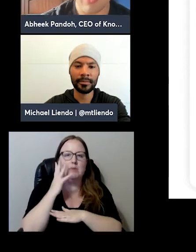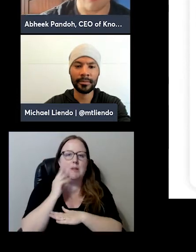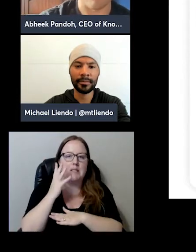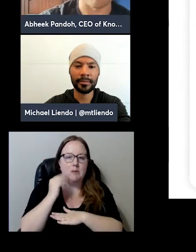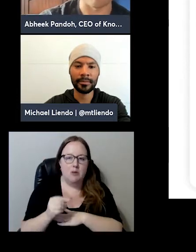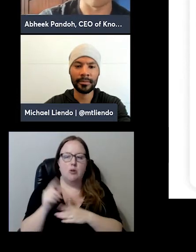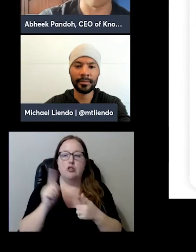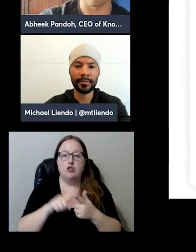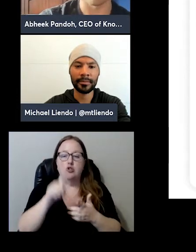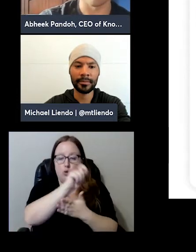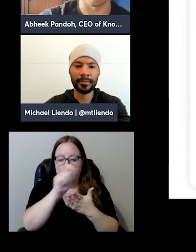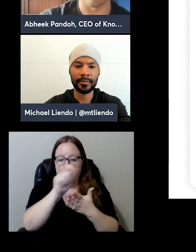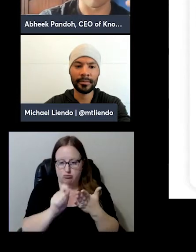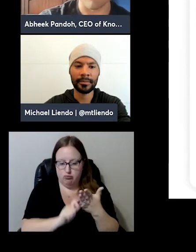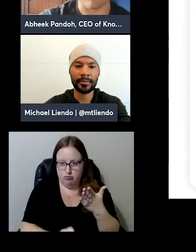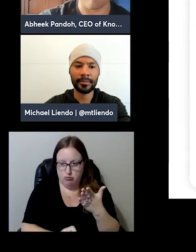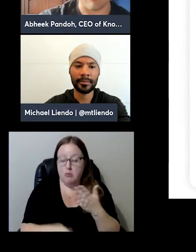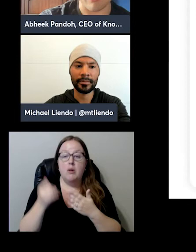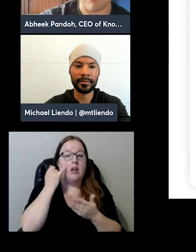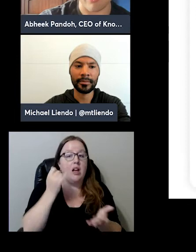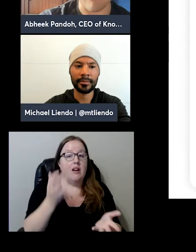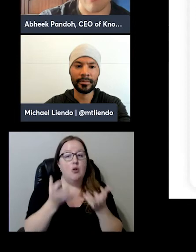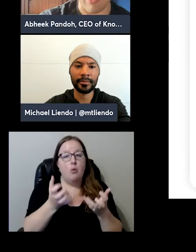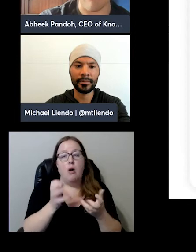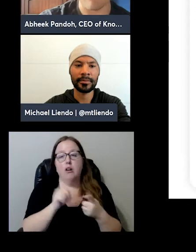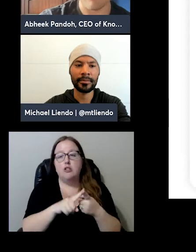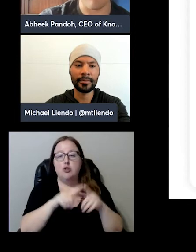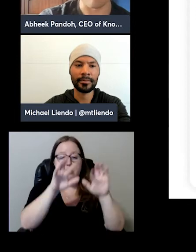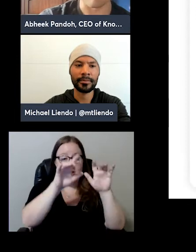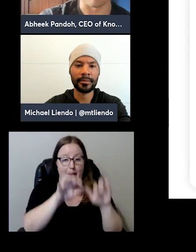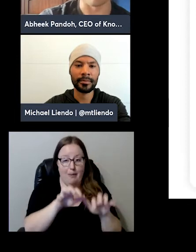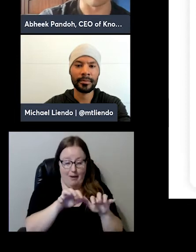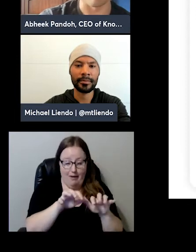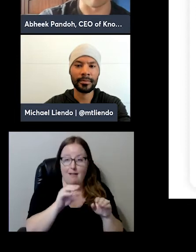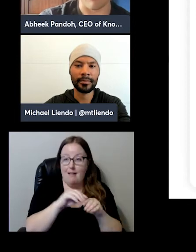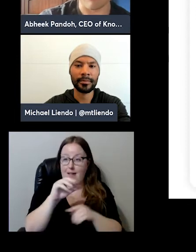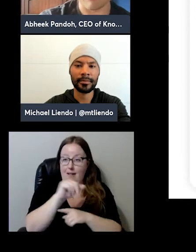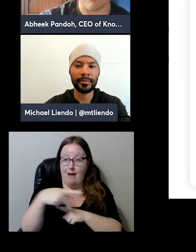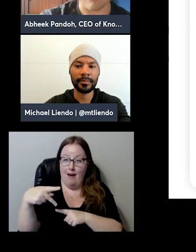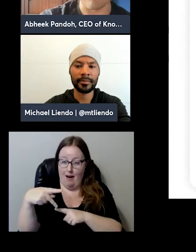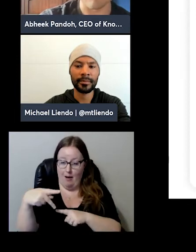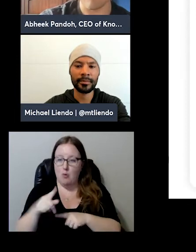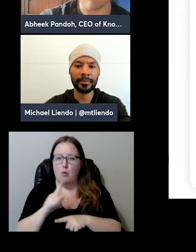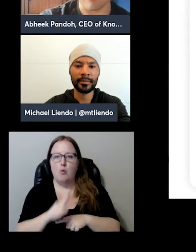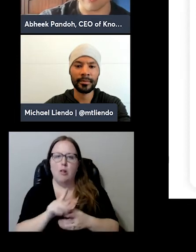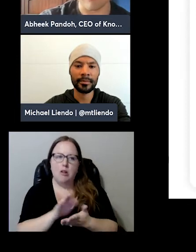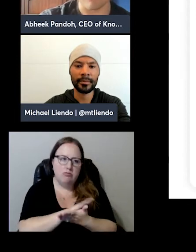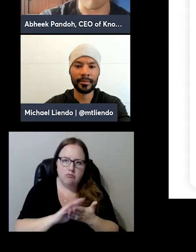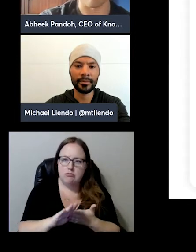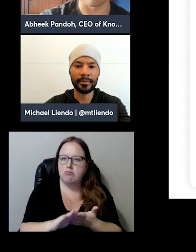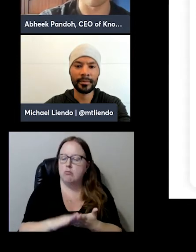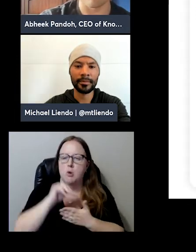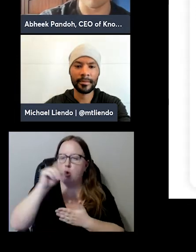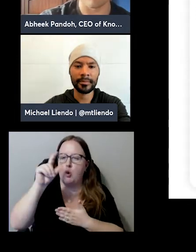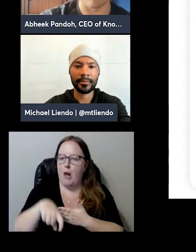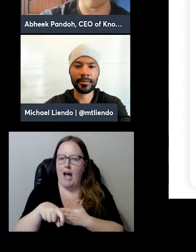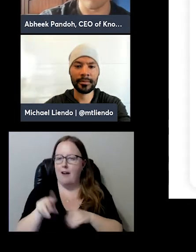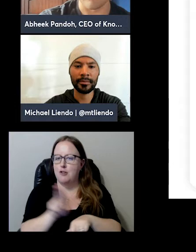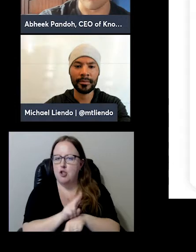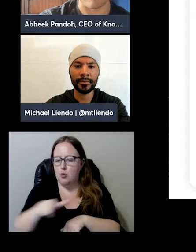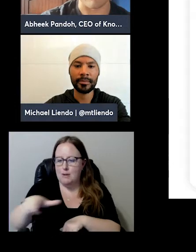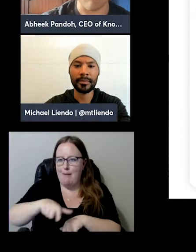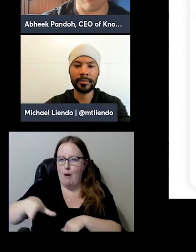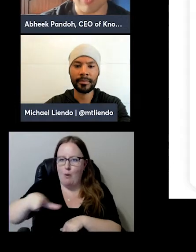notes. So if you want to start typing inside of our app, we've made it super nice. You don't even have to like use your mouse. You could just use